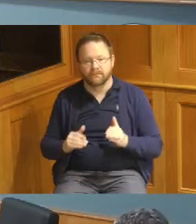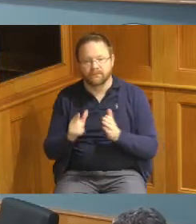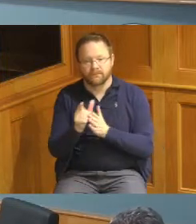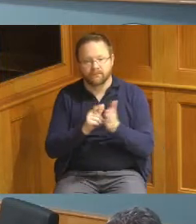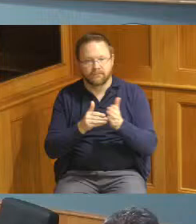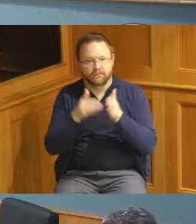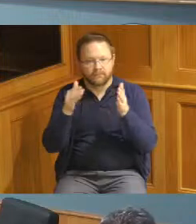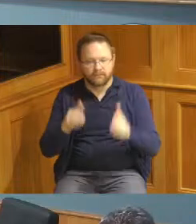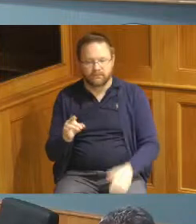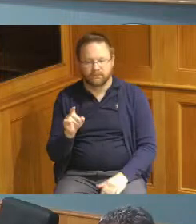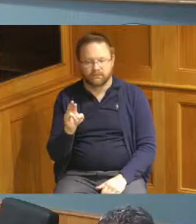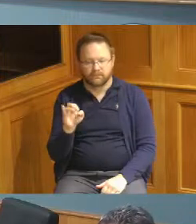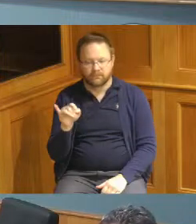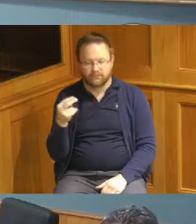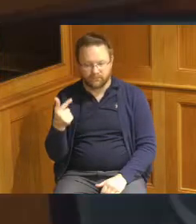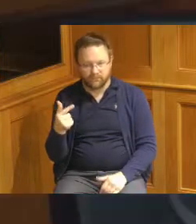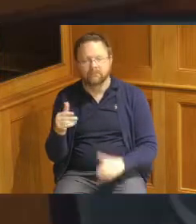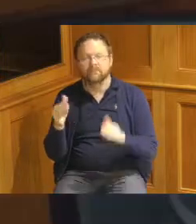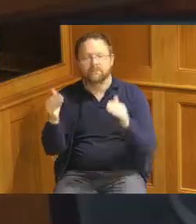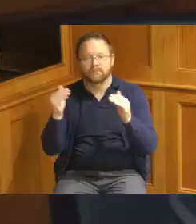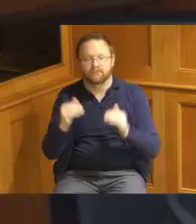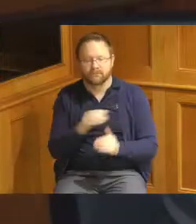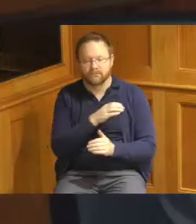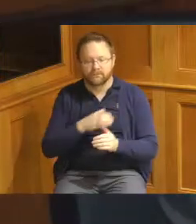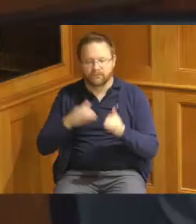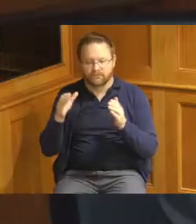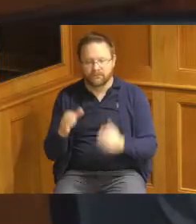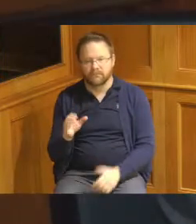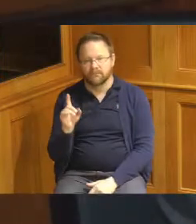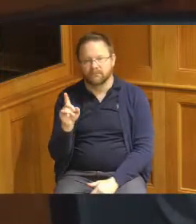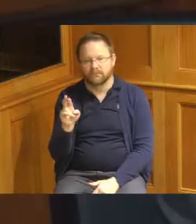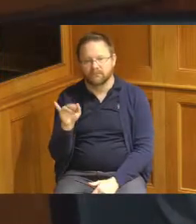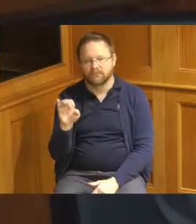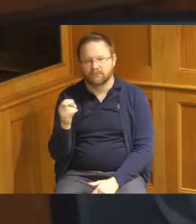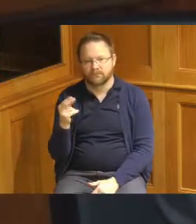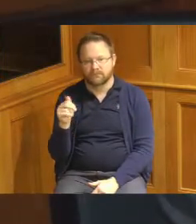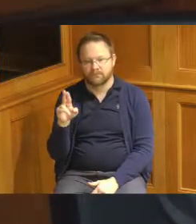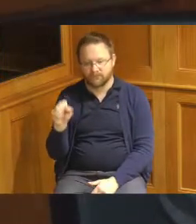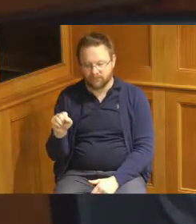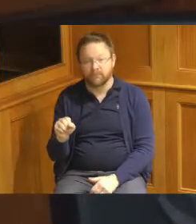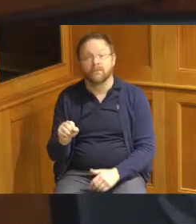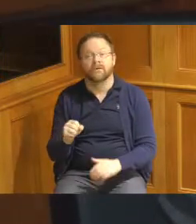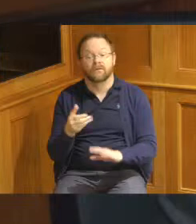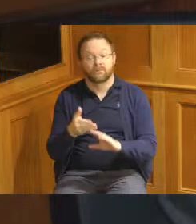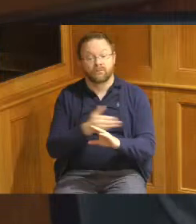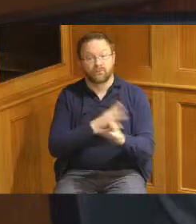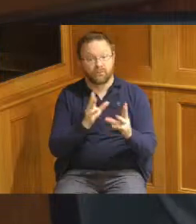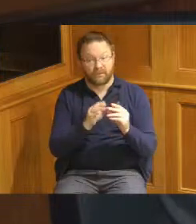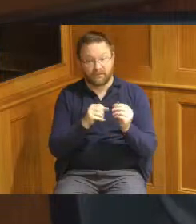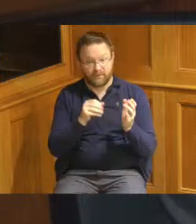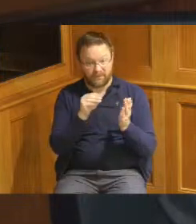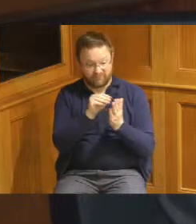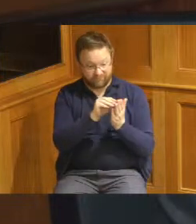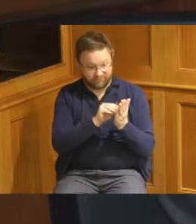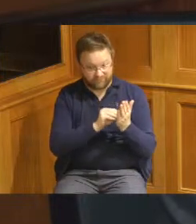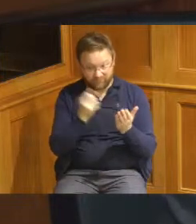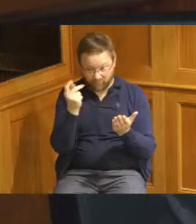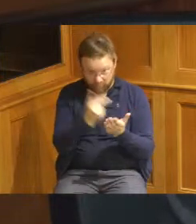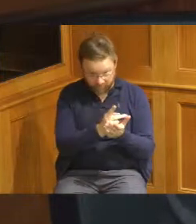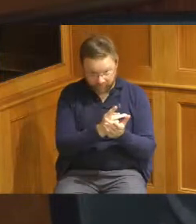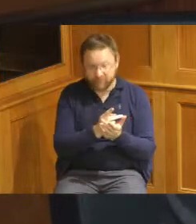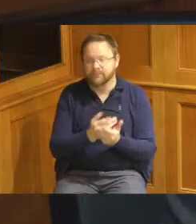Denise Treehouse, County Commissioner. All right, let's approve of the minutes of the previous session. I'll make a motion. Second.